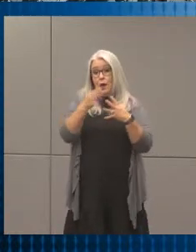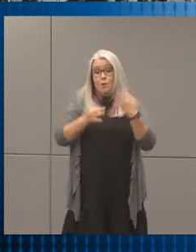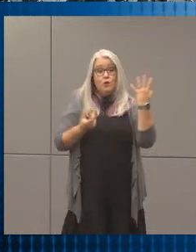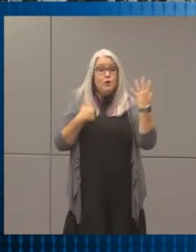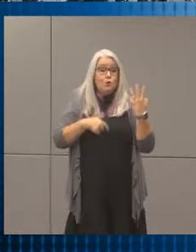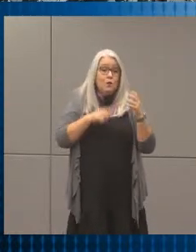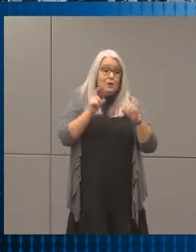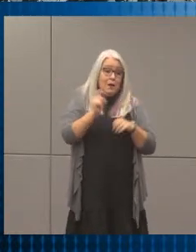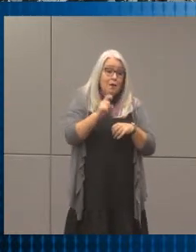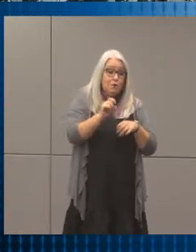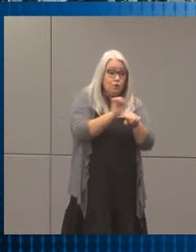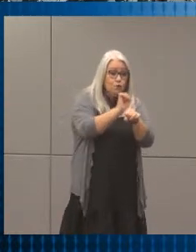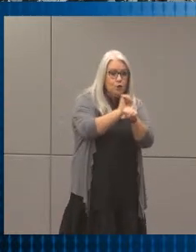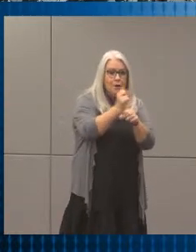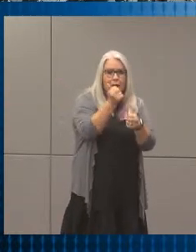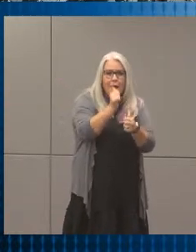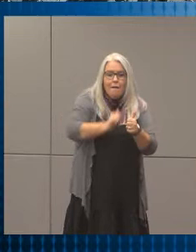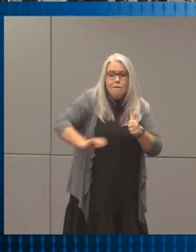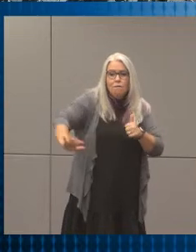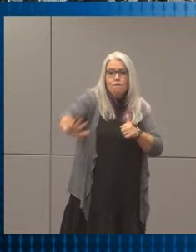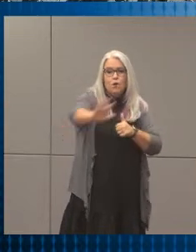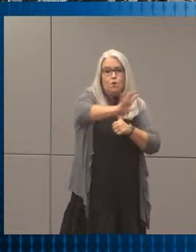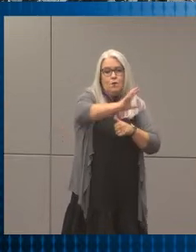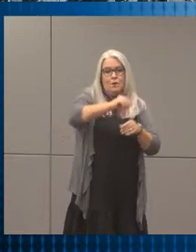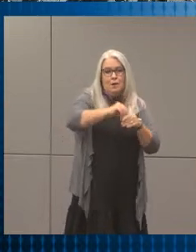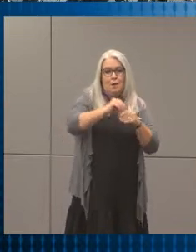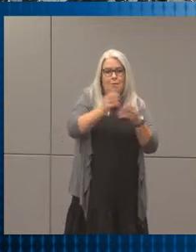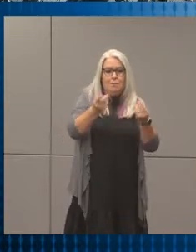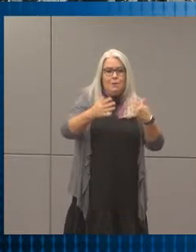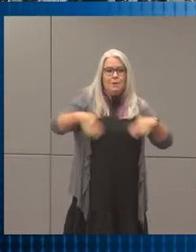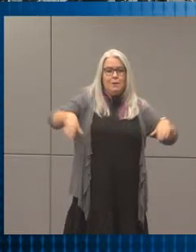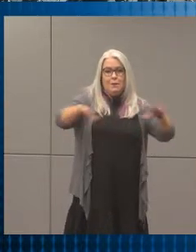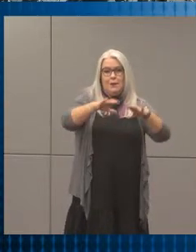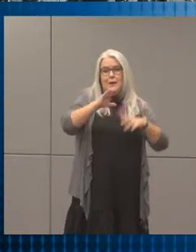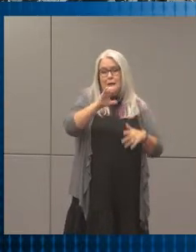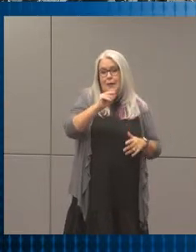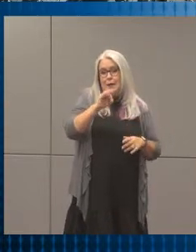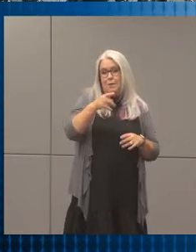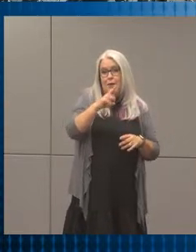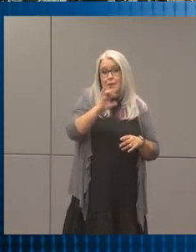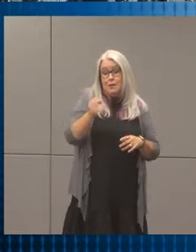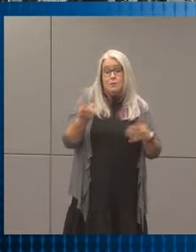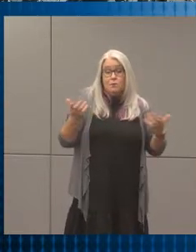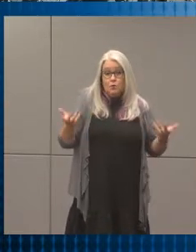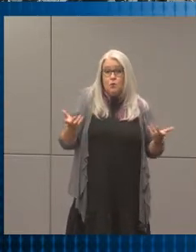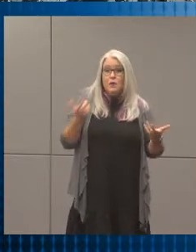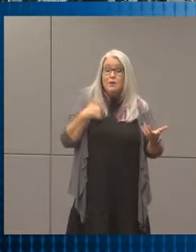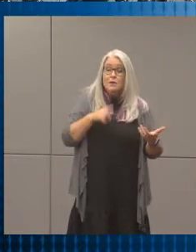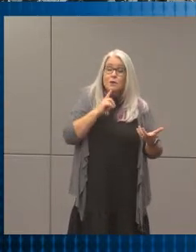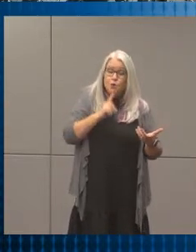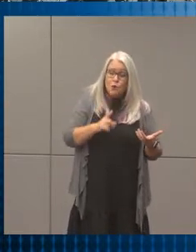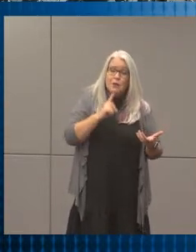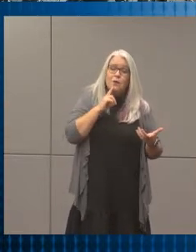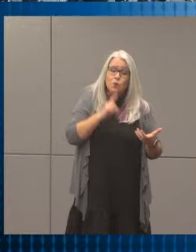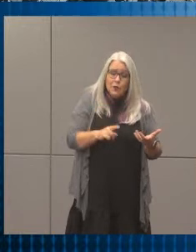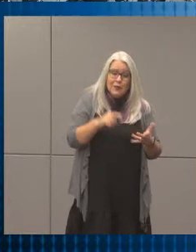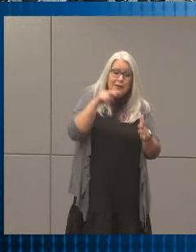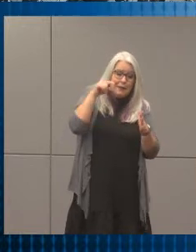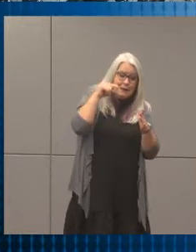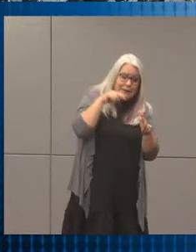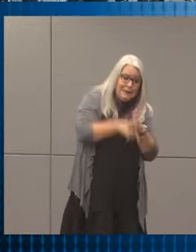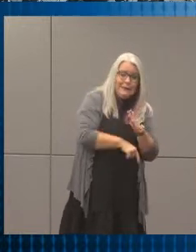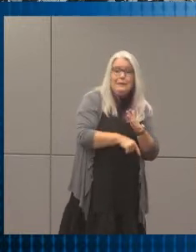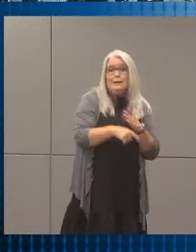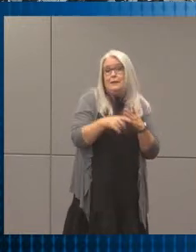college who has products that utilize Java for the software for their areas. So it's going to be a very intensive college-wide